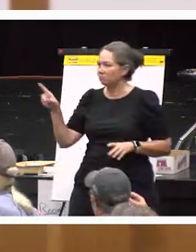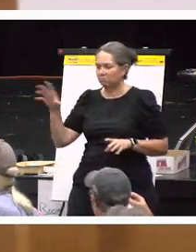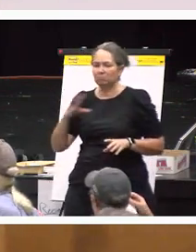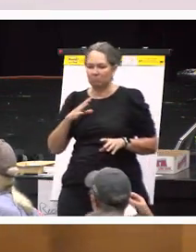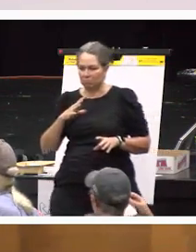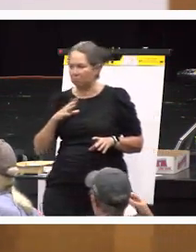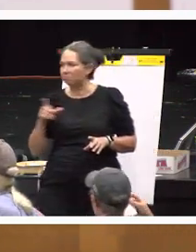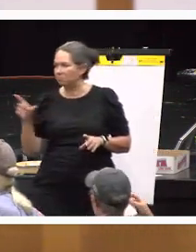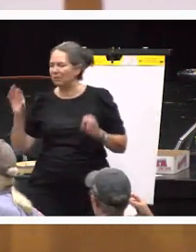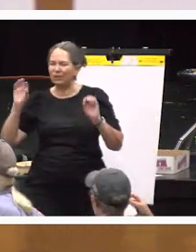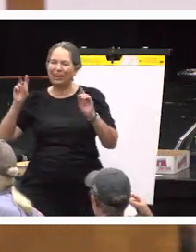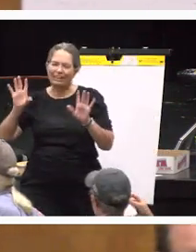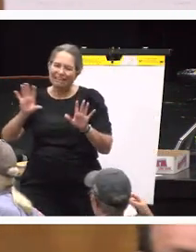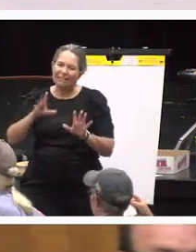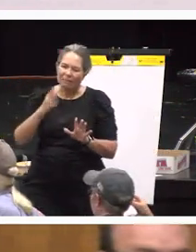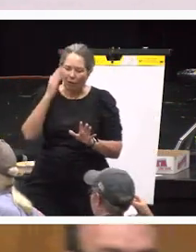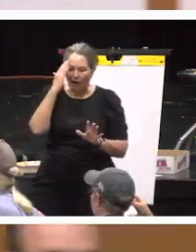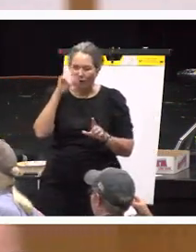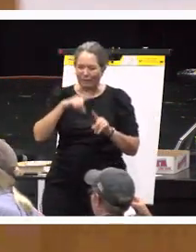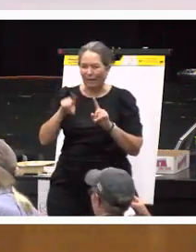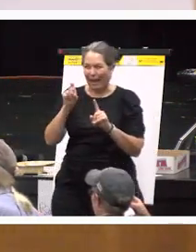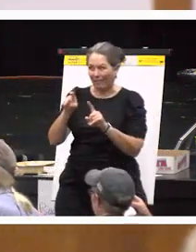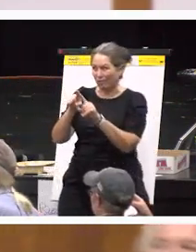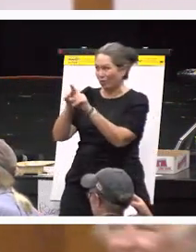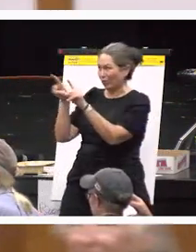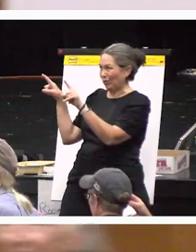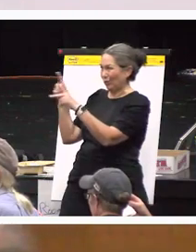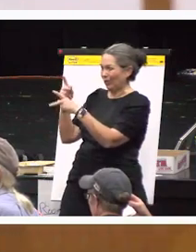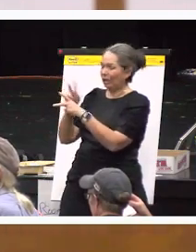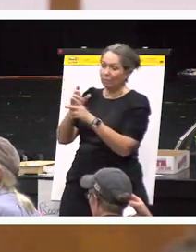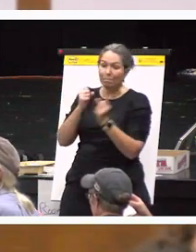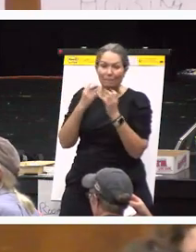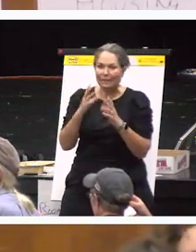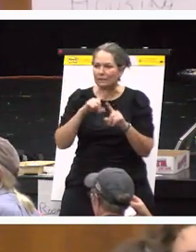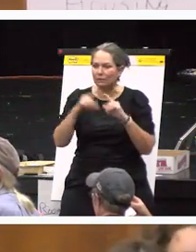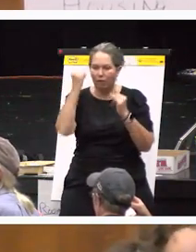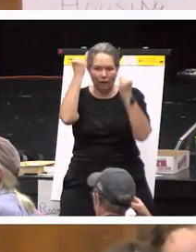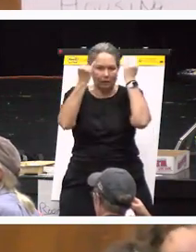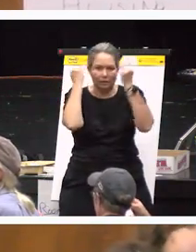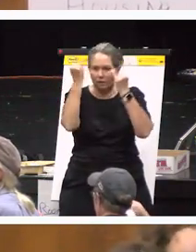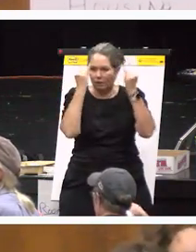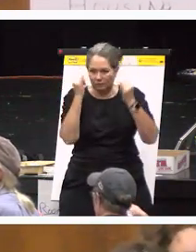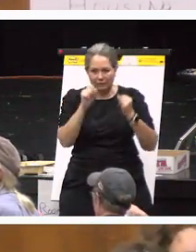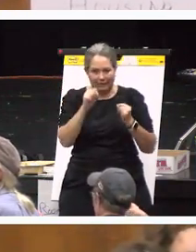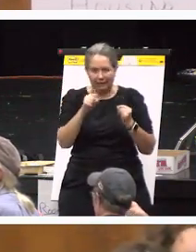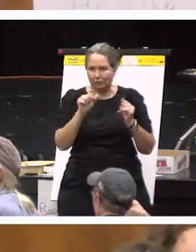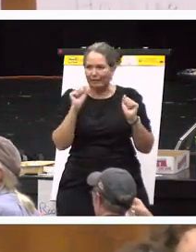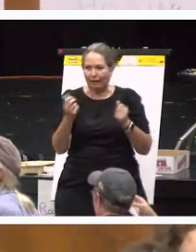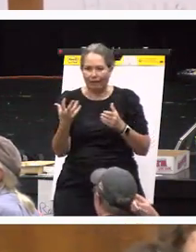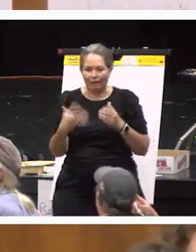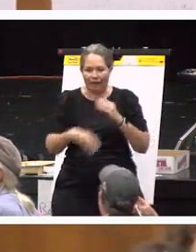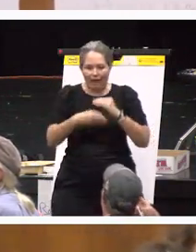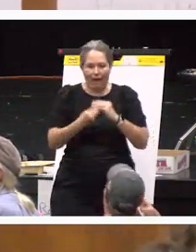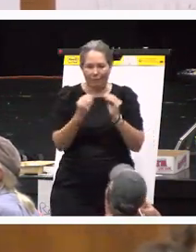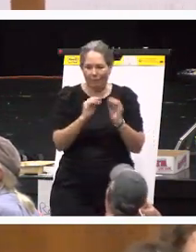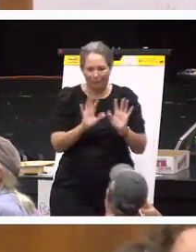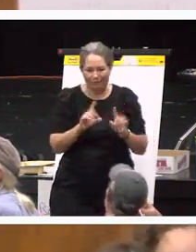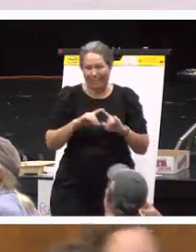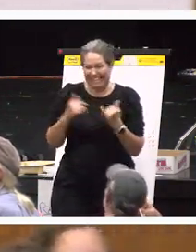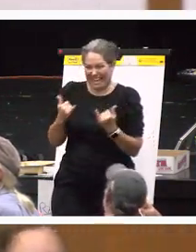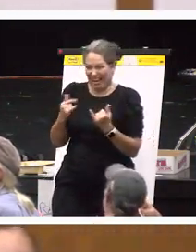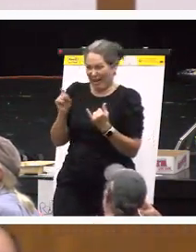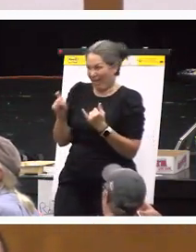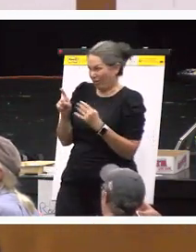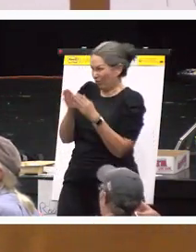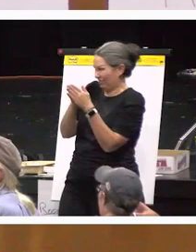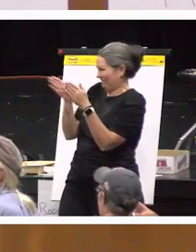really should stick to the wall because there's a lot of ideas beyond the wall that will come into this process as we go, right? But tonight we're setting priorities.